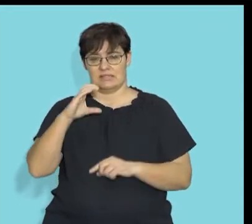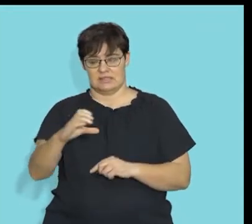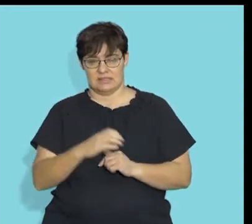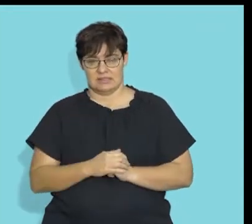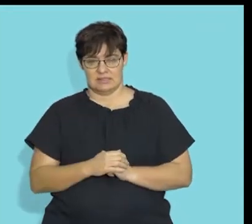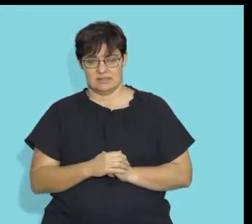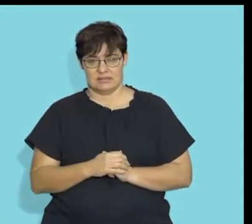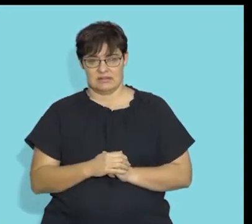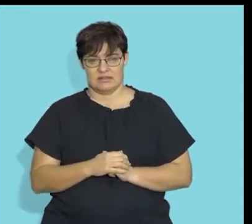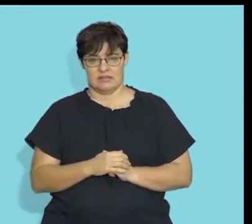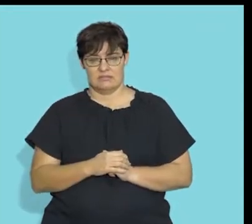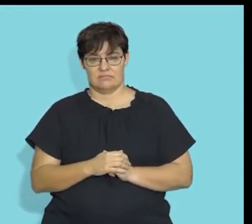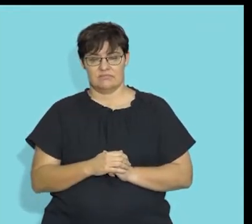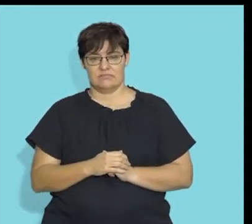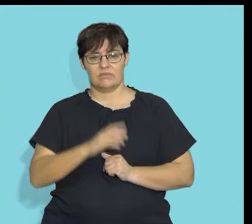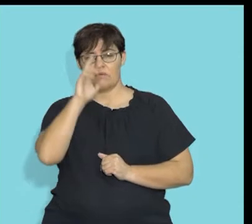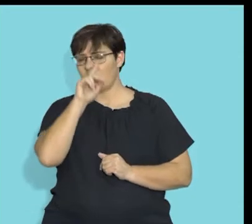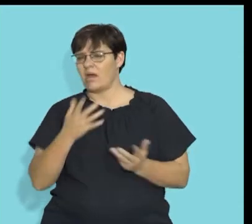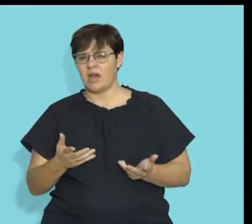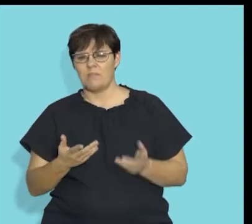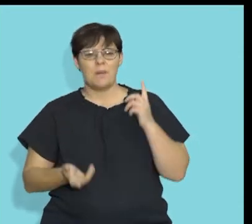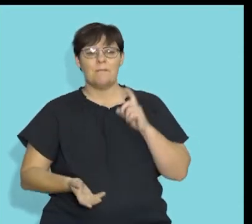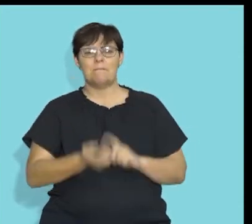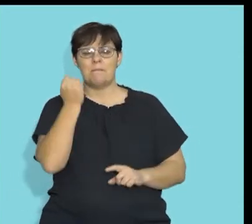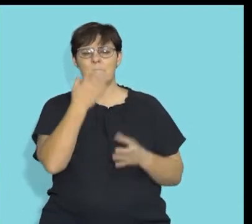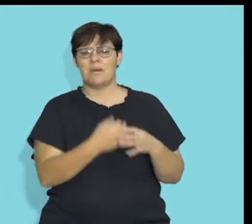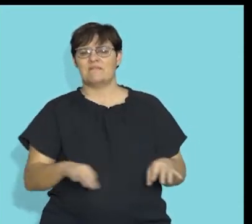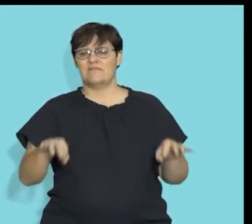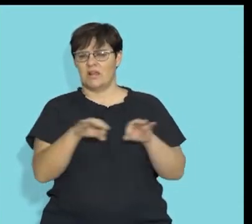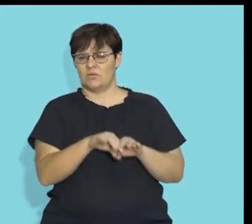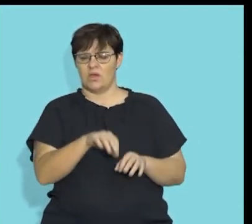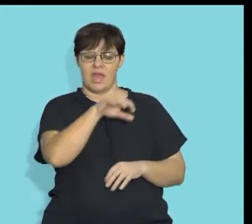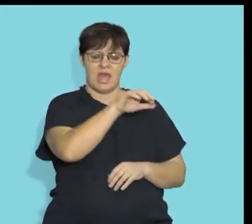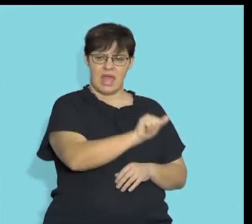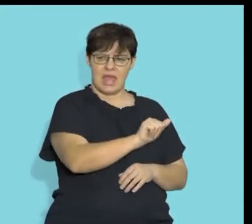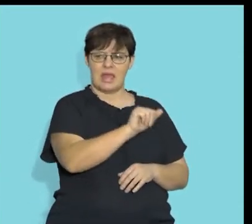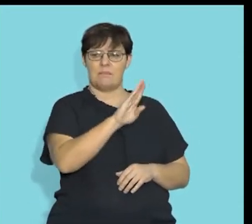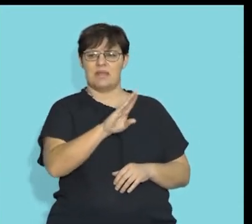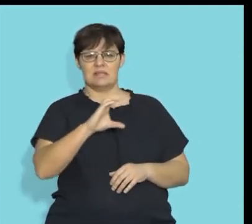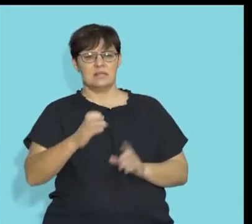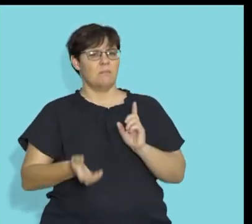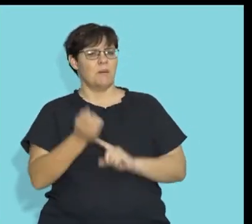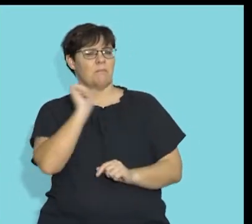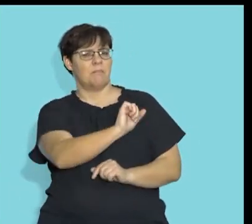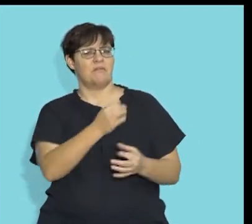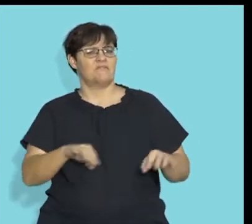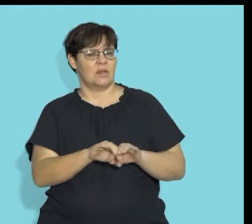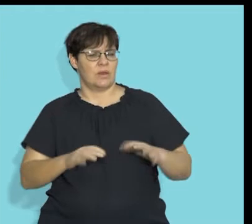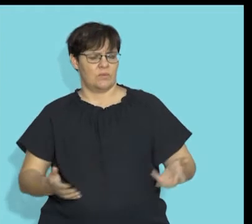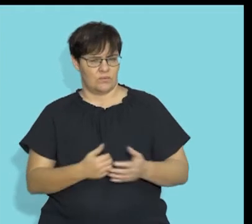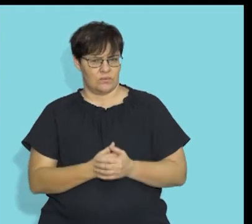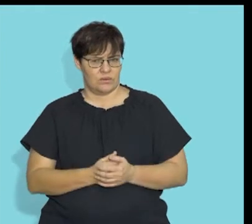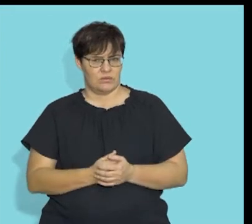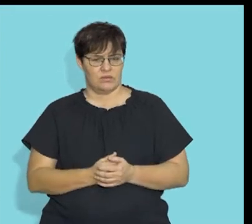plus c. Just a reminder on how to actually find the values of a, b, and c. We will